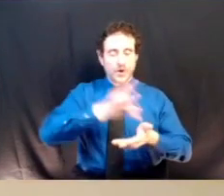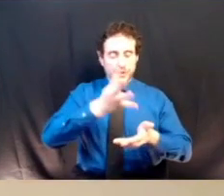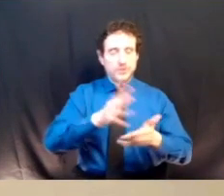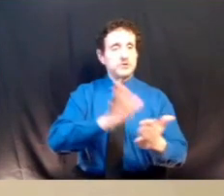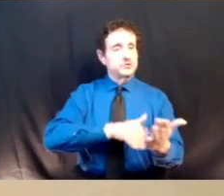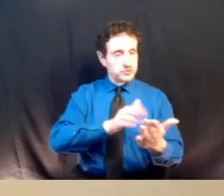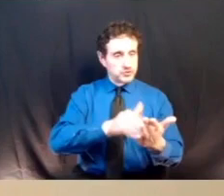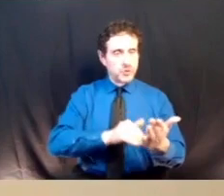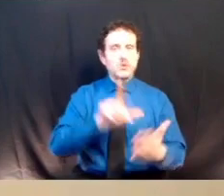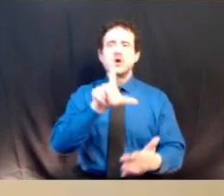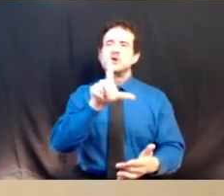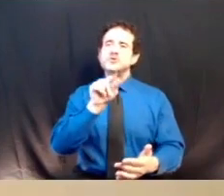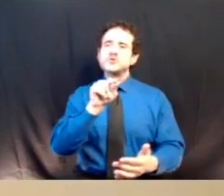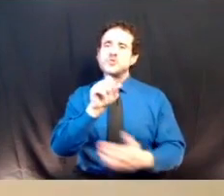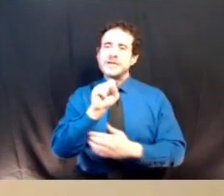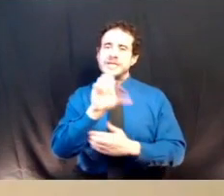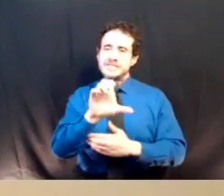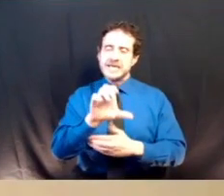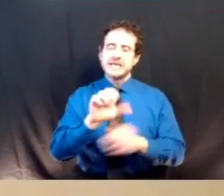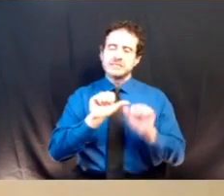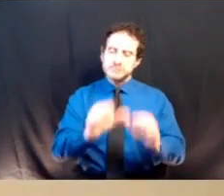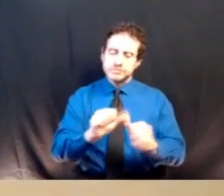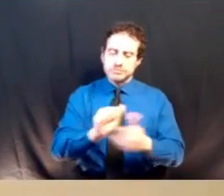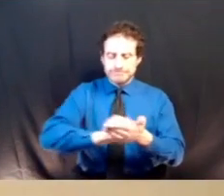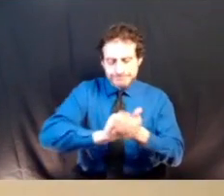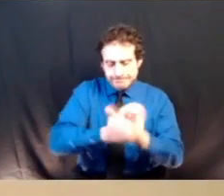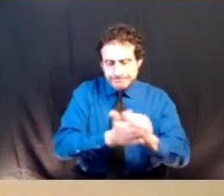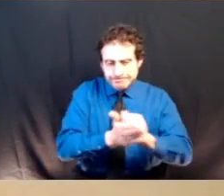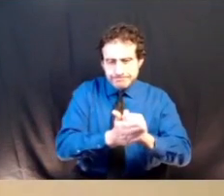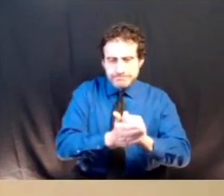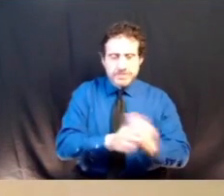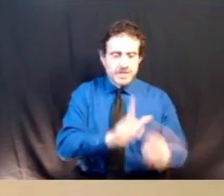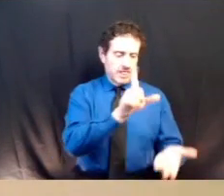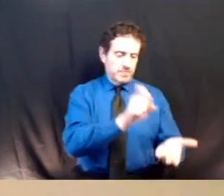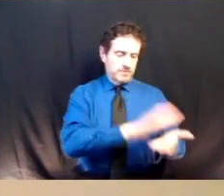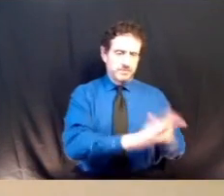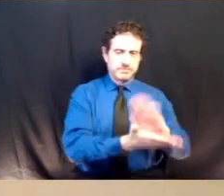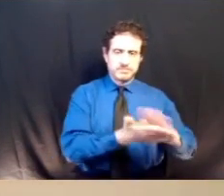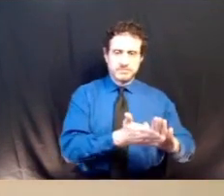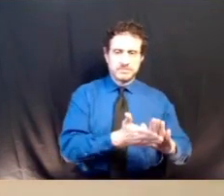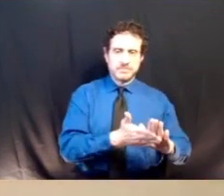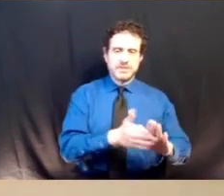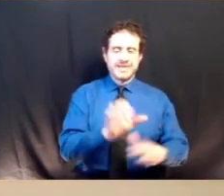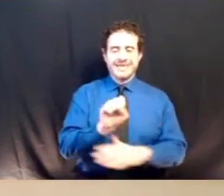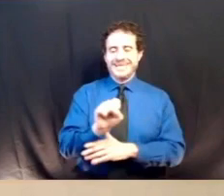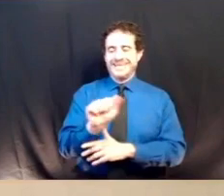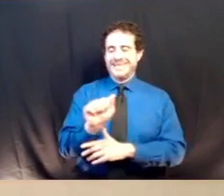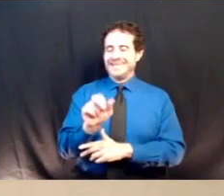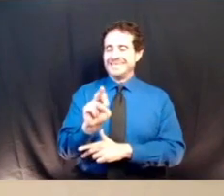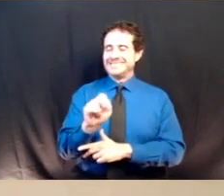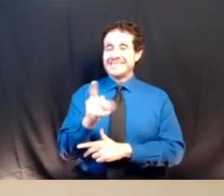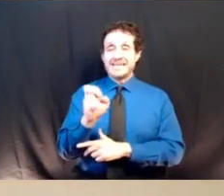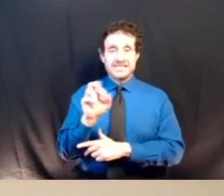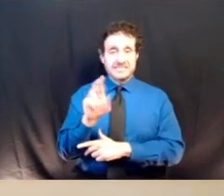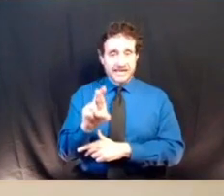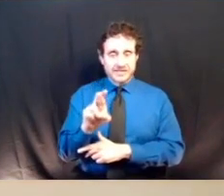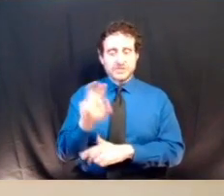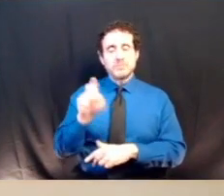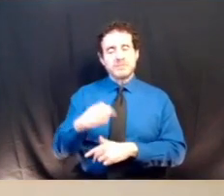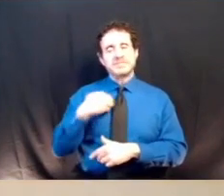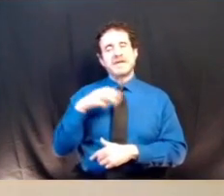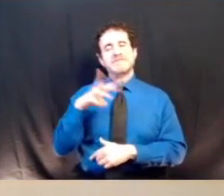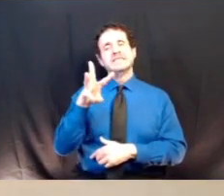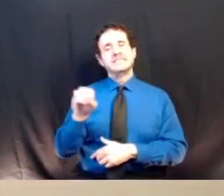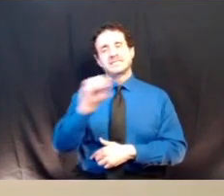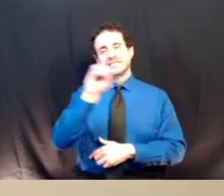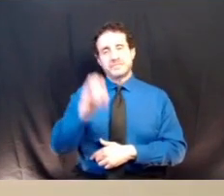use a percentage of at least 60% alcohol. All of these things will help decrease the number of fatalities that we